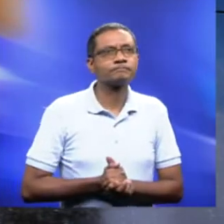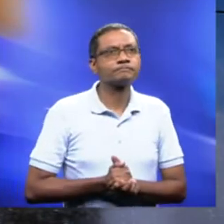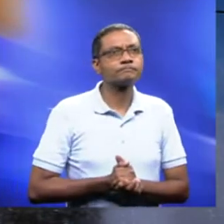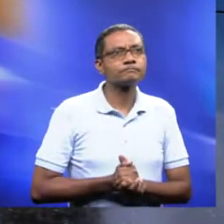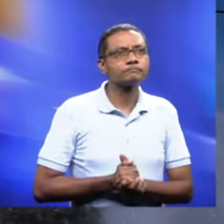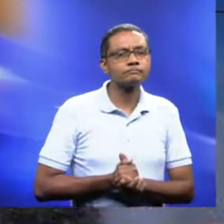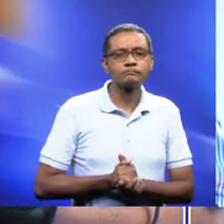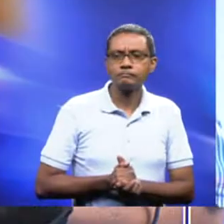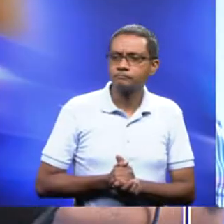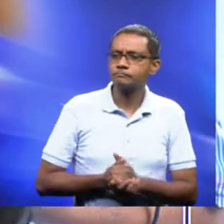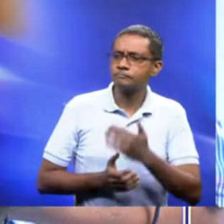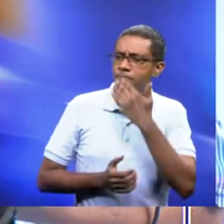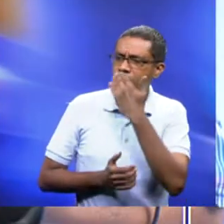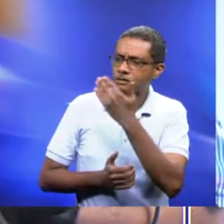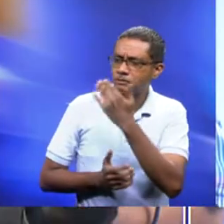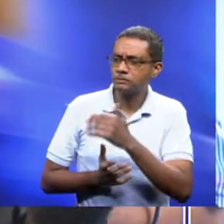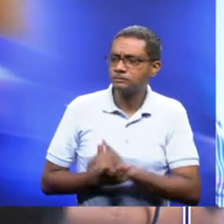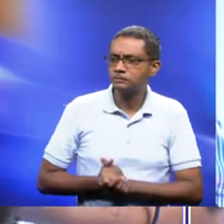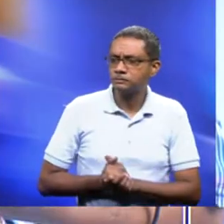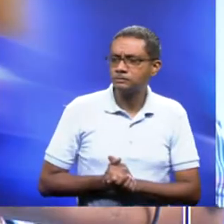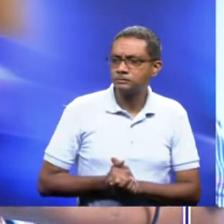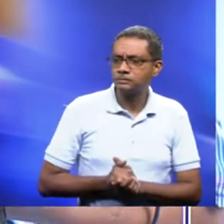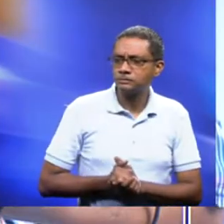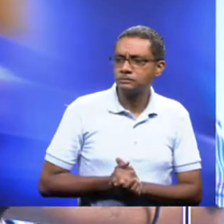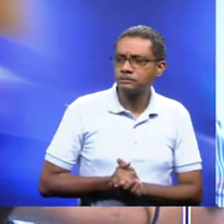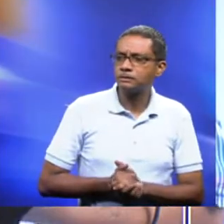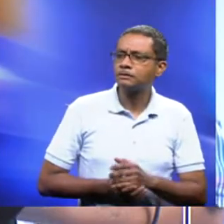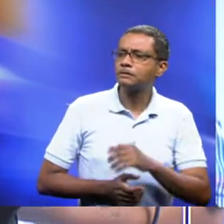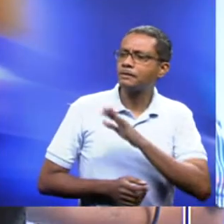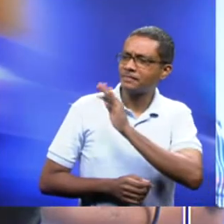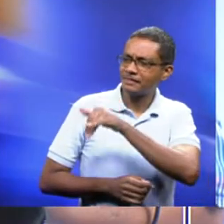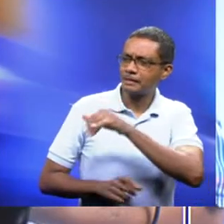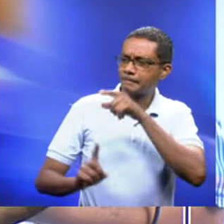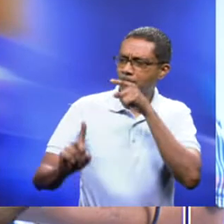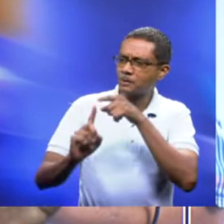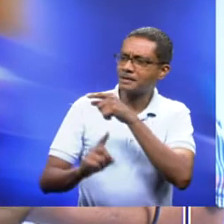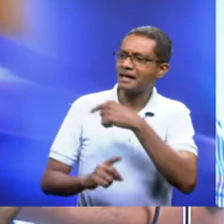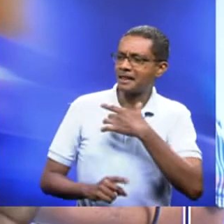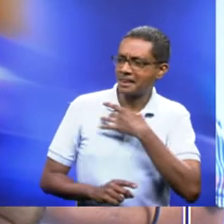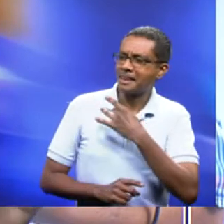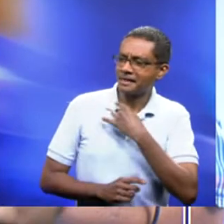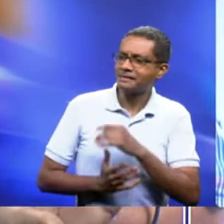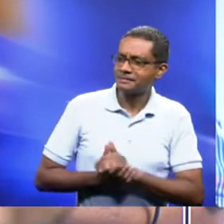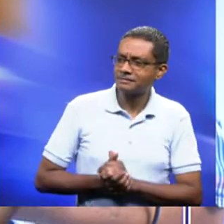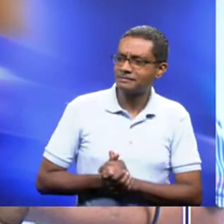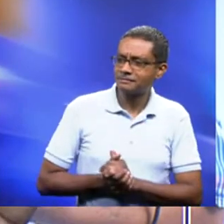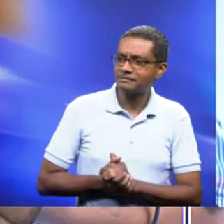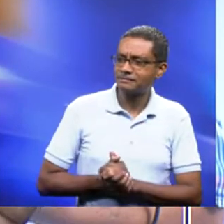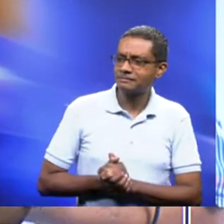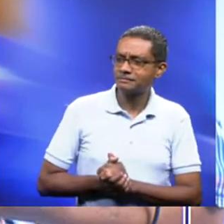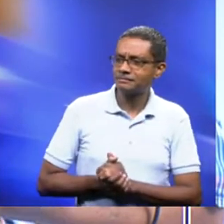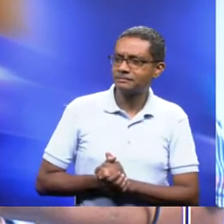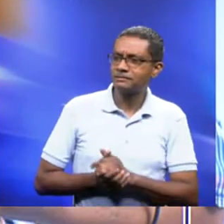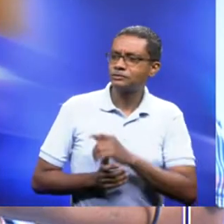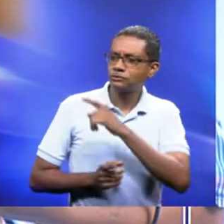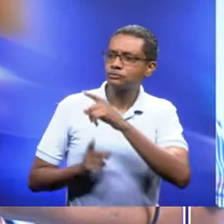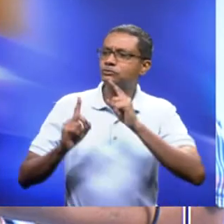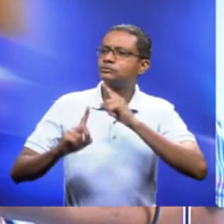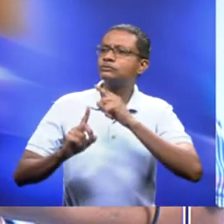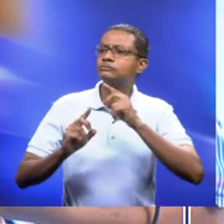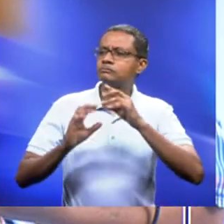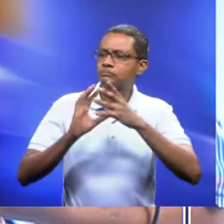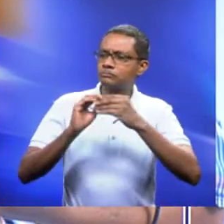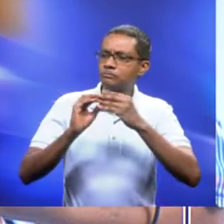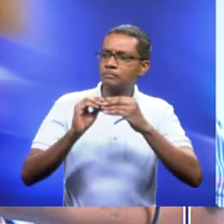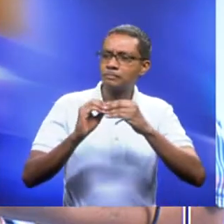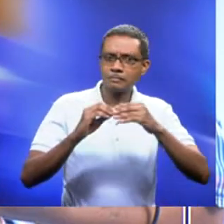Now, I like that point you're drawing here in terms of access and common access.